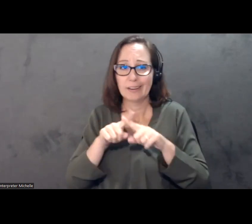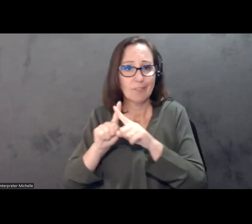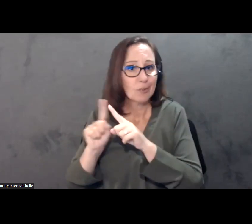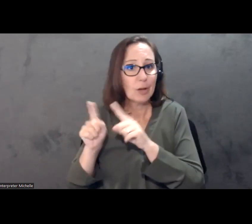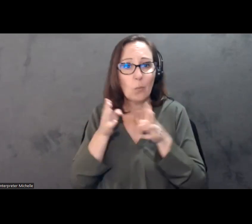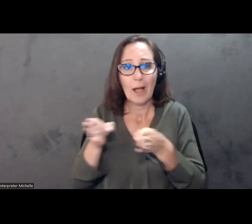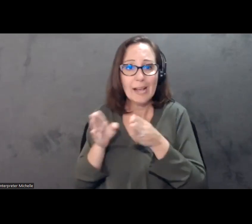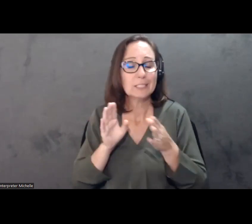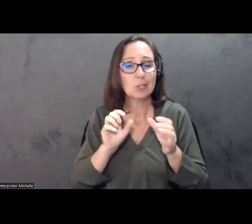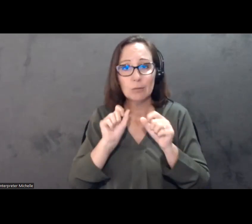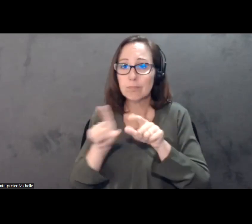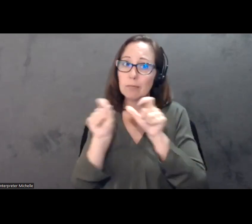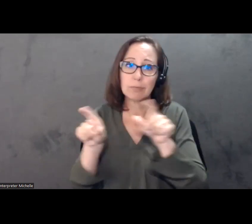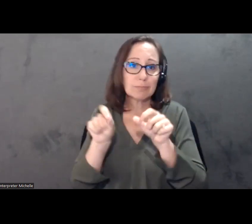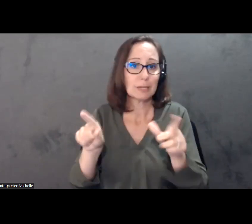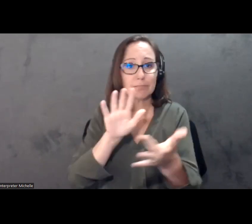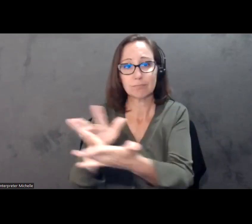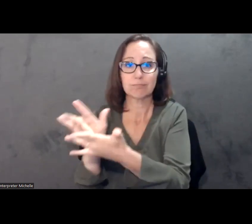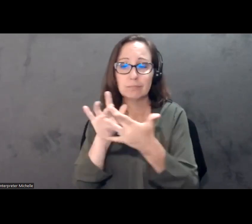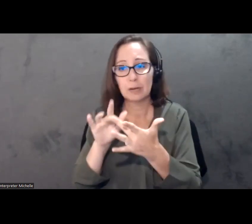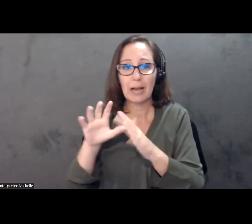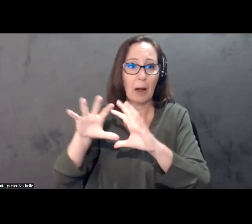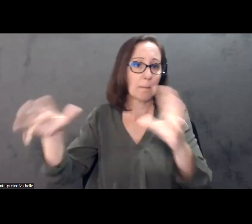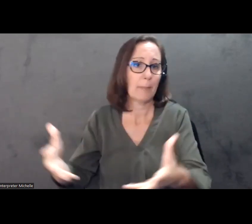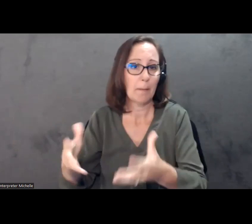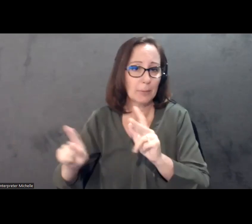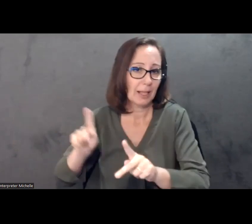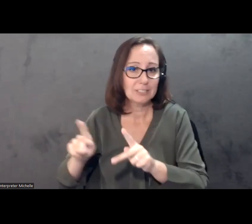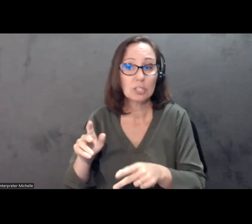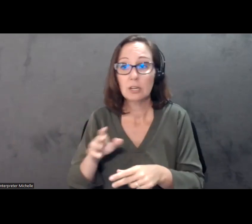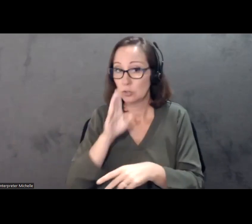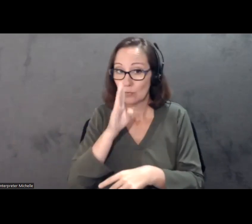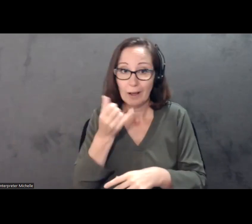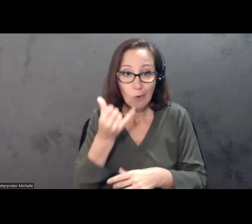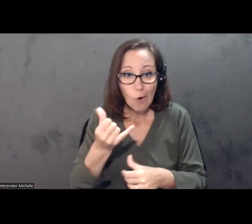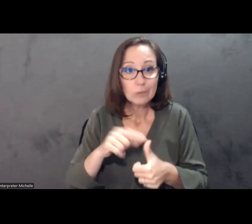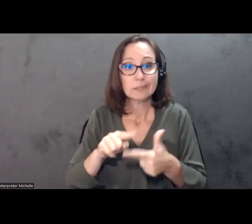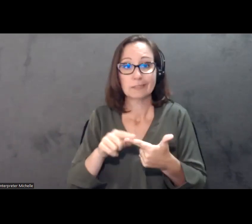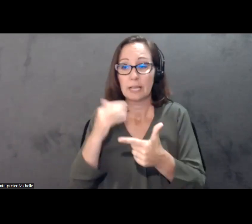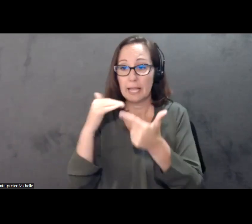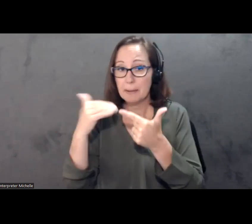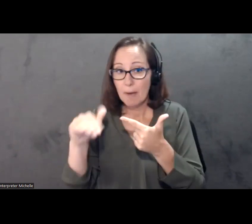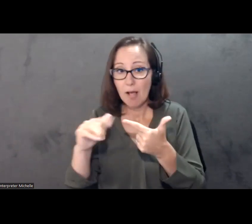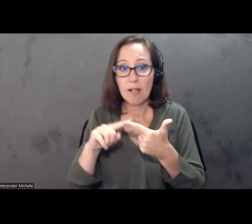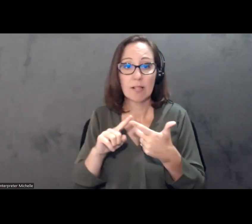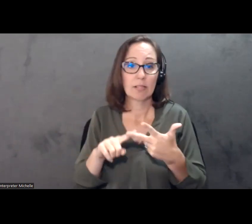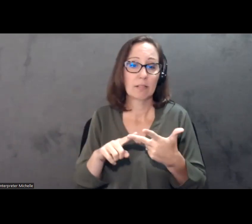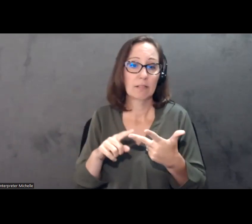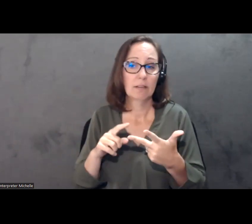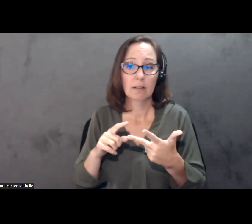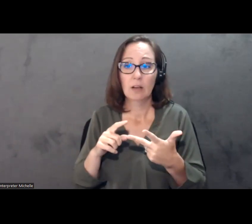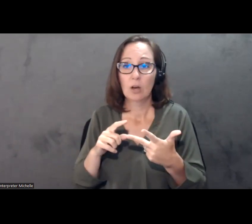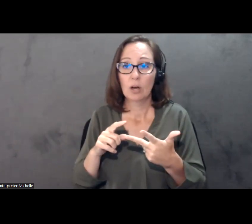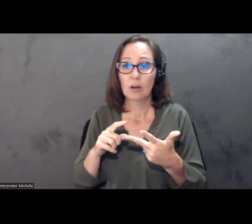our population, including direct calls, emails, and we work